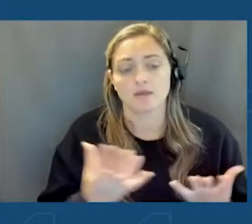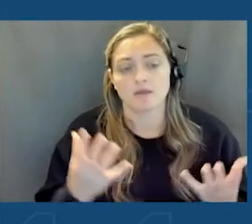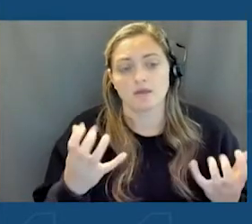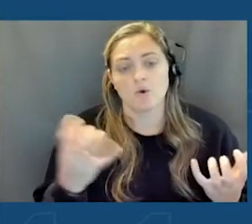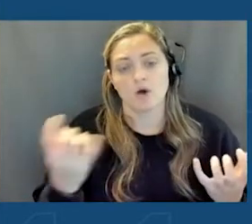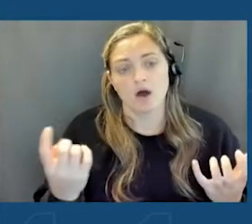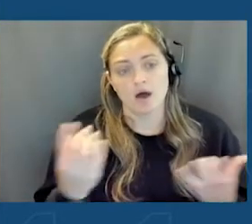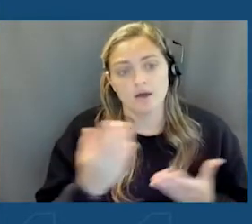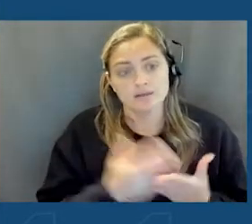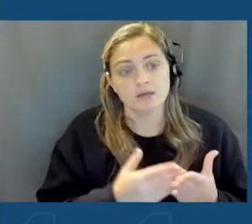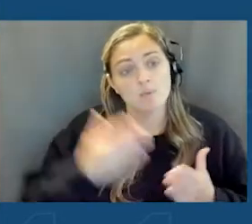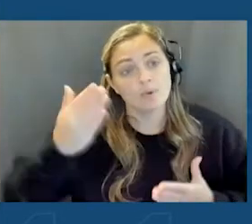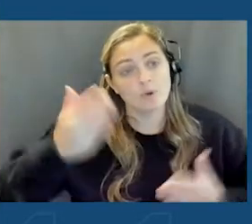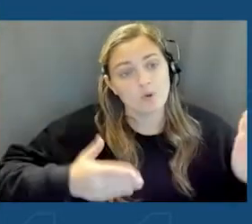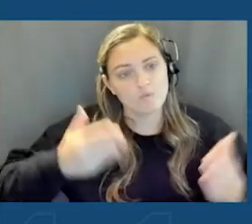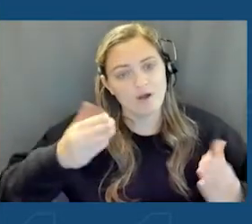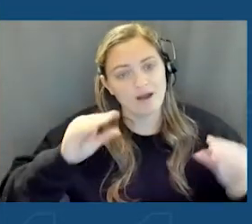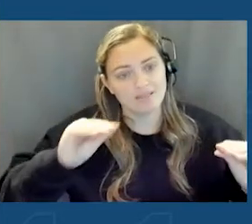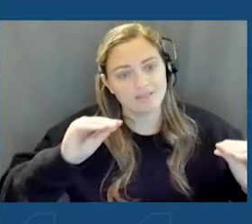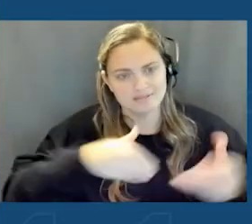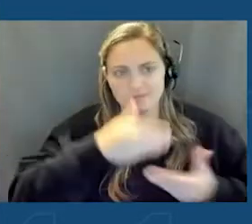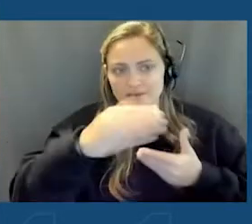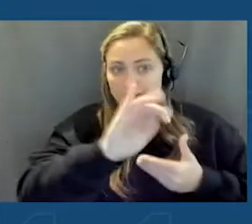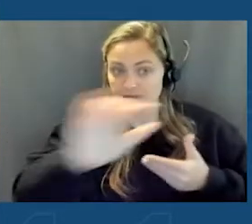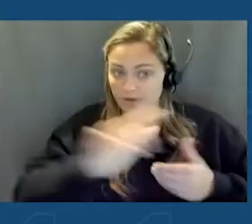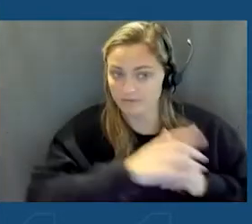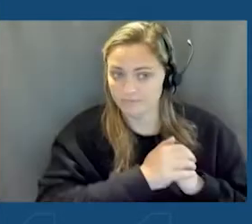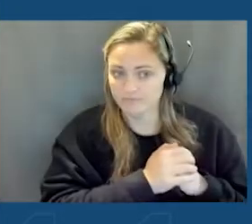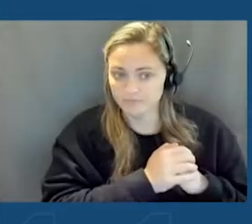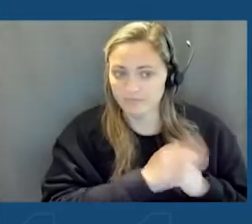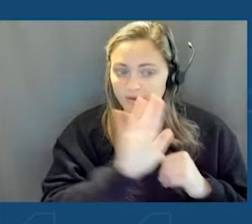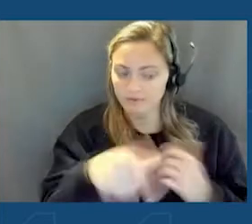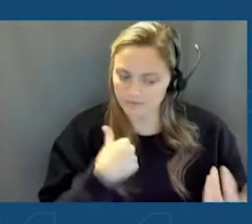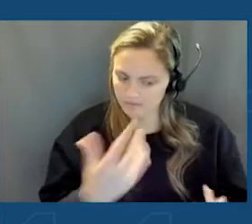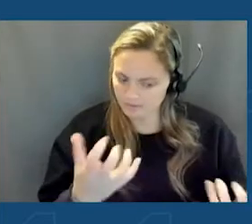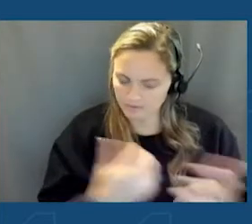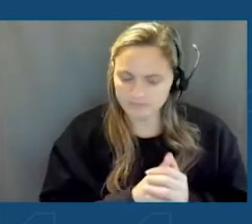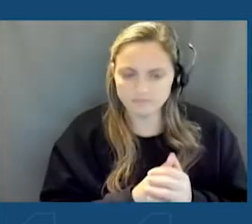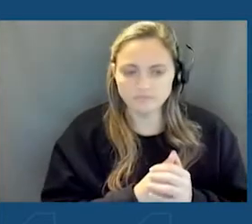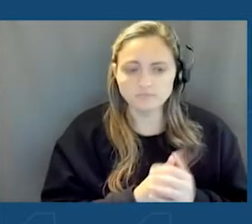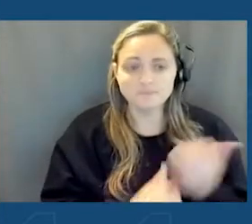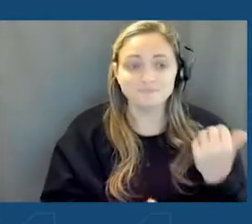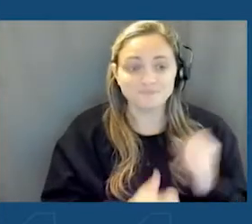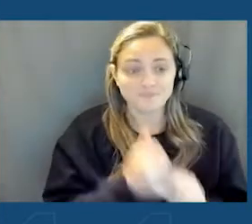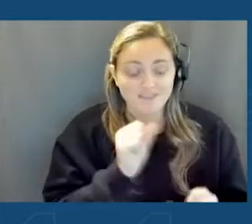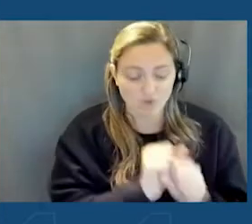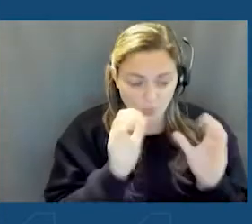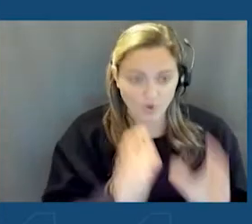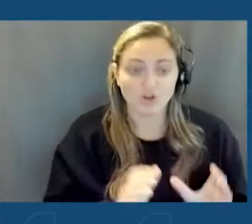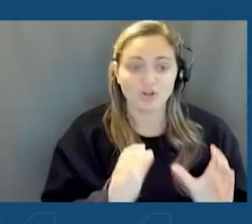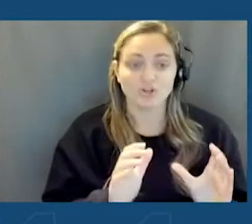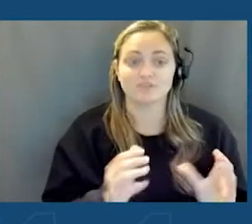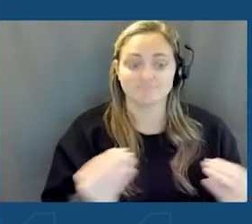karate lessons in the next bill, okay? That's what I want. For every transit worker to